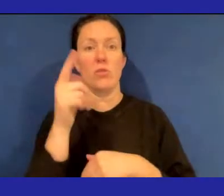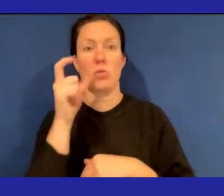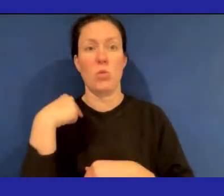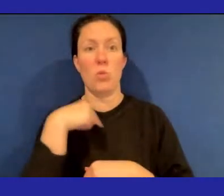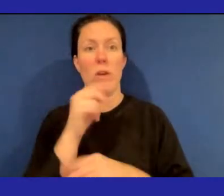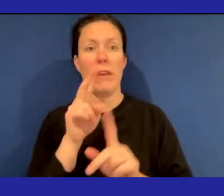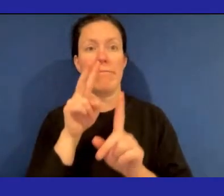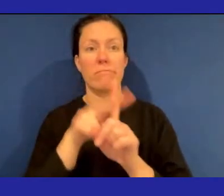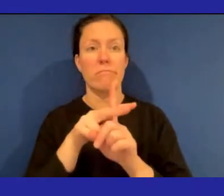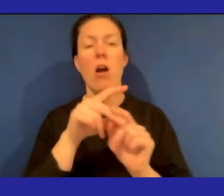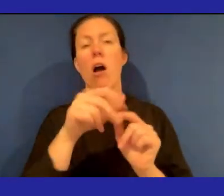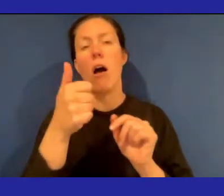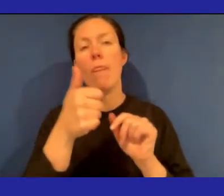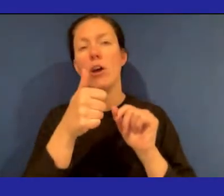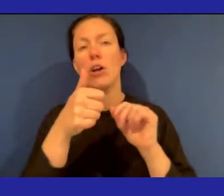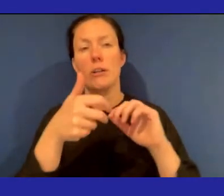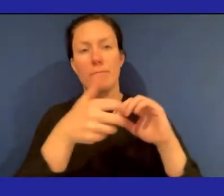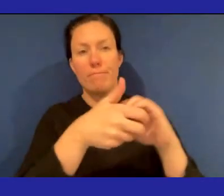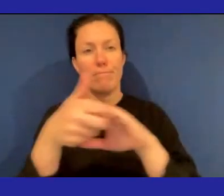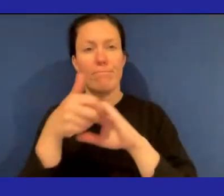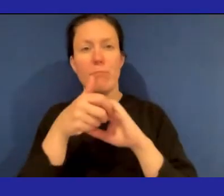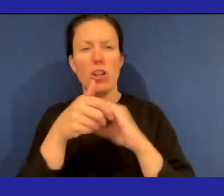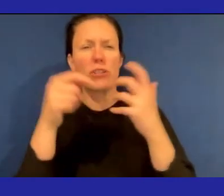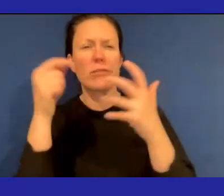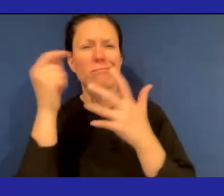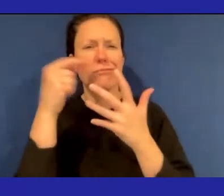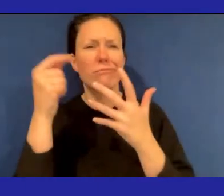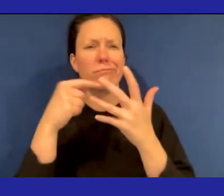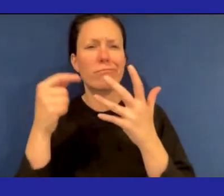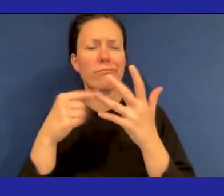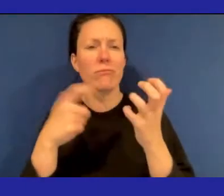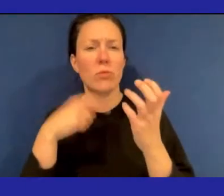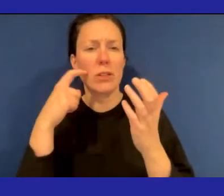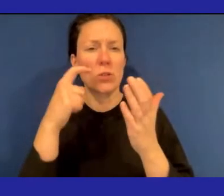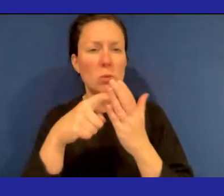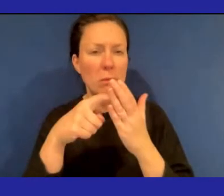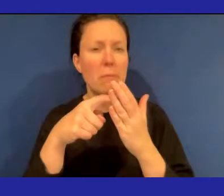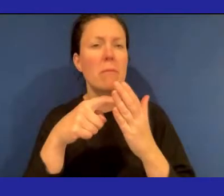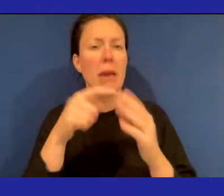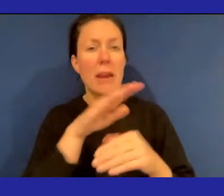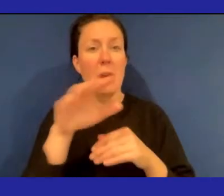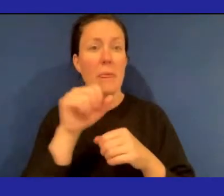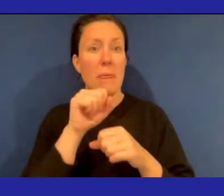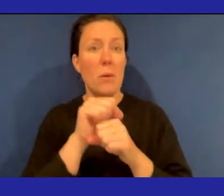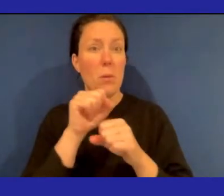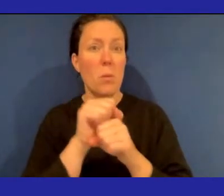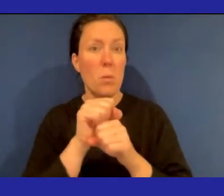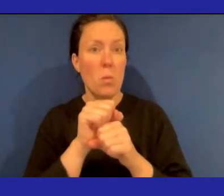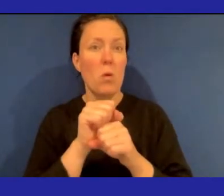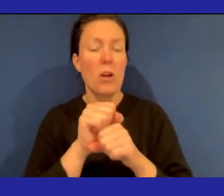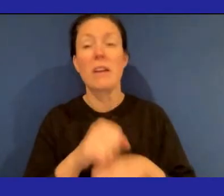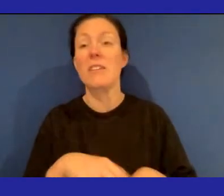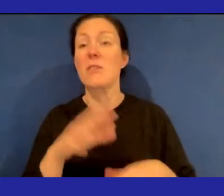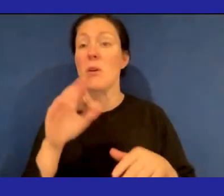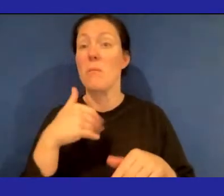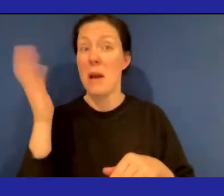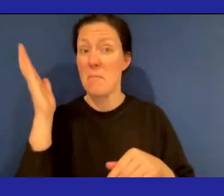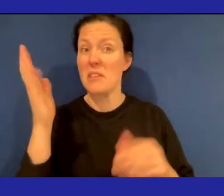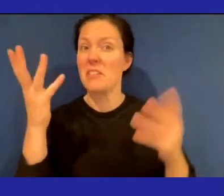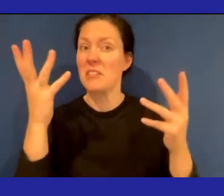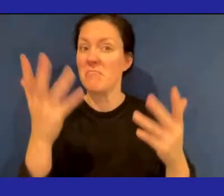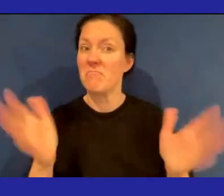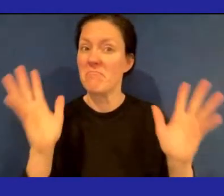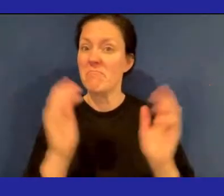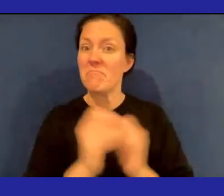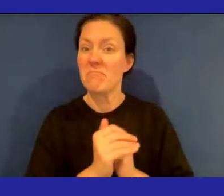help to amplify the impact of our work. That concludes my presentation. I'd be happy to open the floor for any